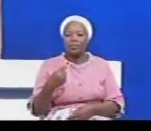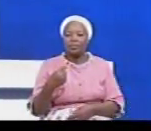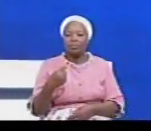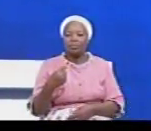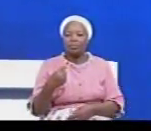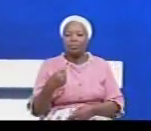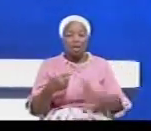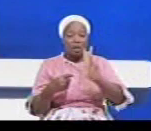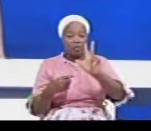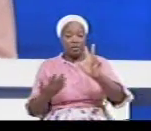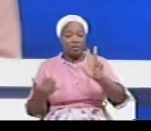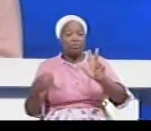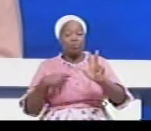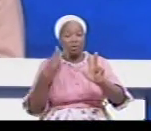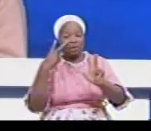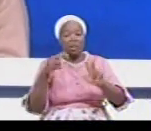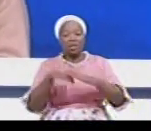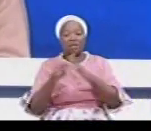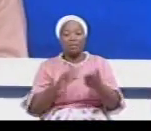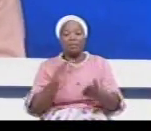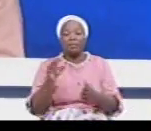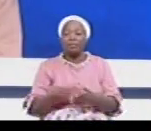Three things we're looking at in the message.